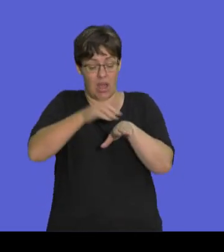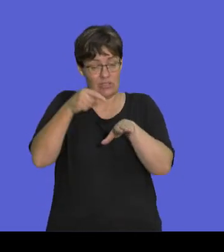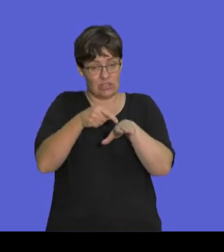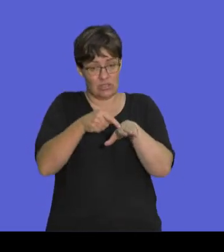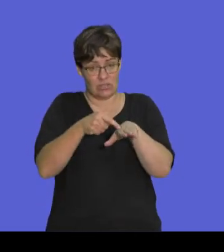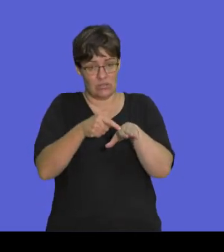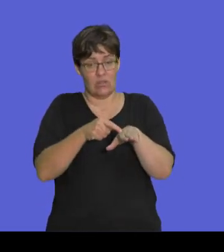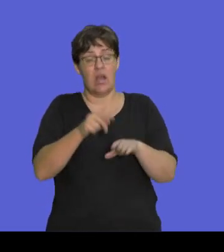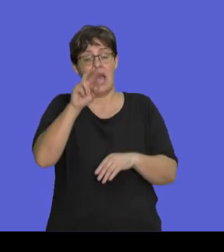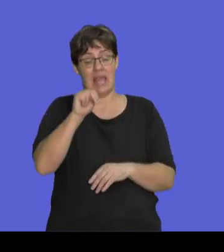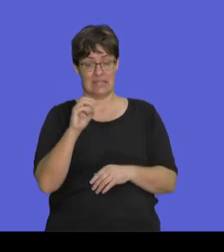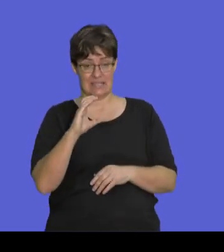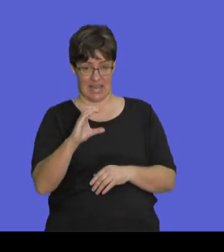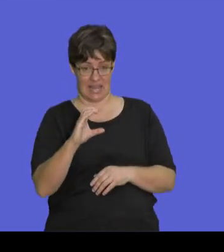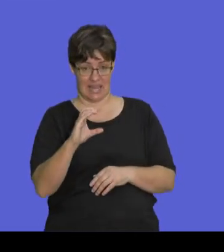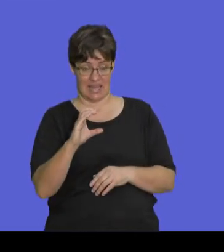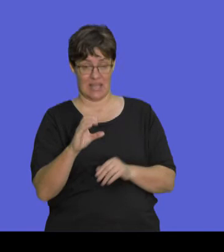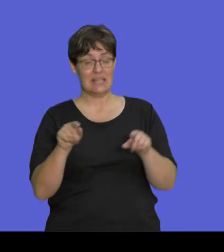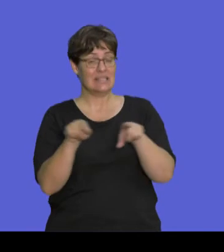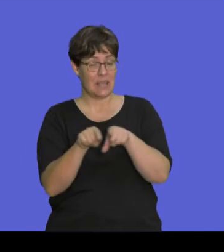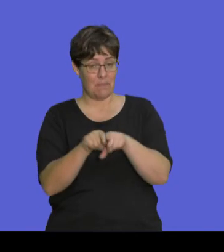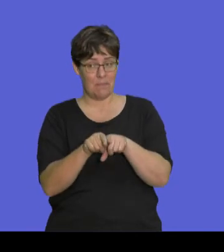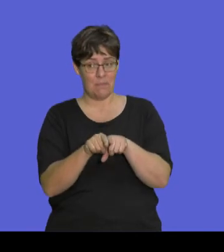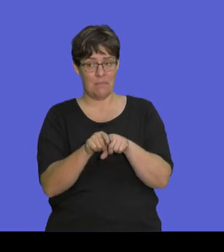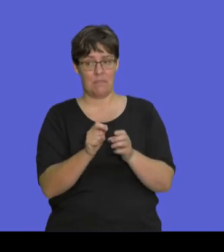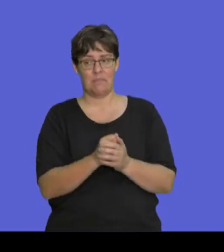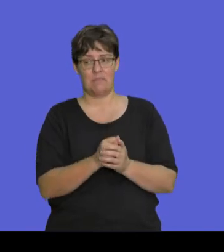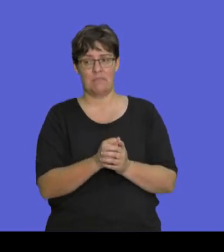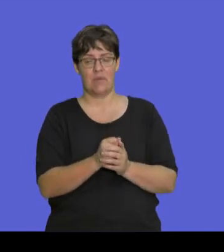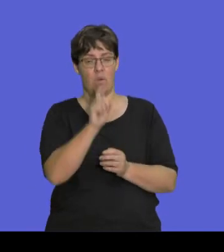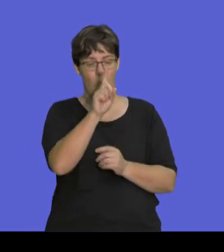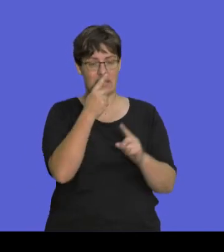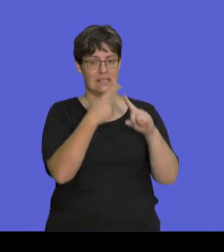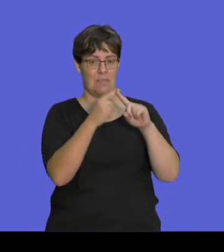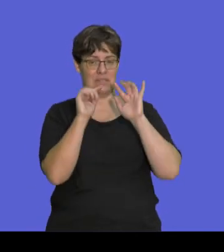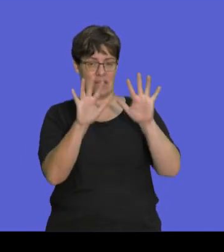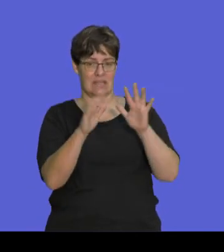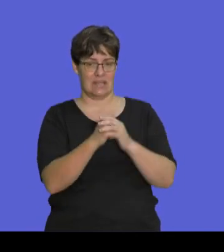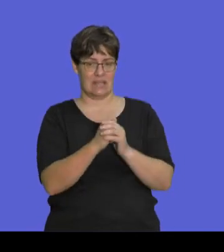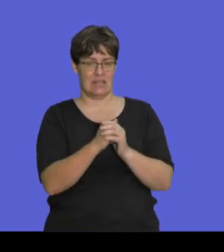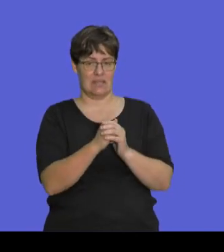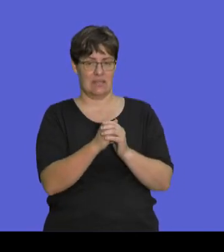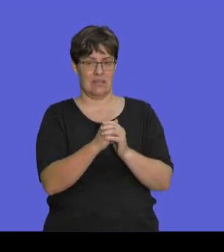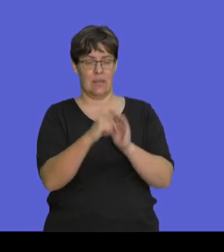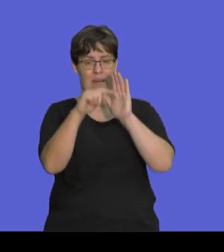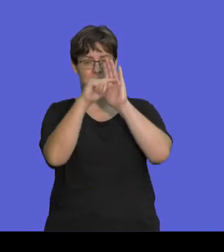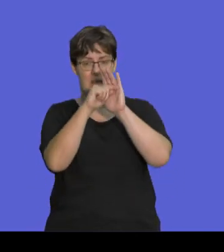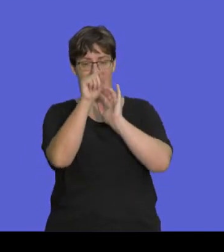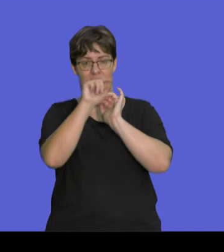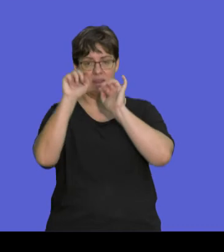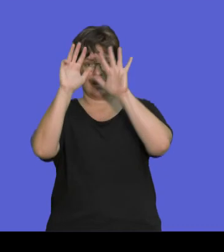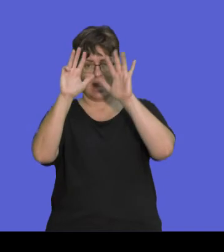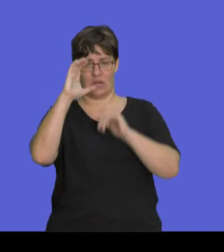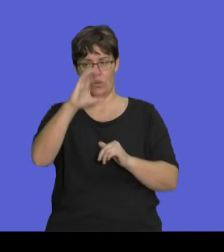1 nanocoulomb is actually equals to 1 times 10 exponent negative